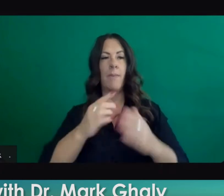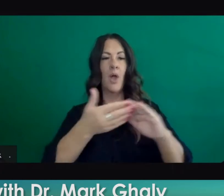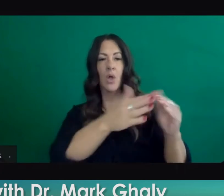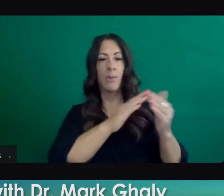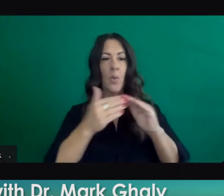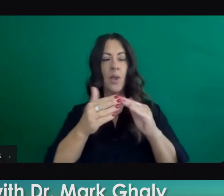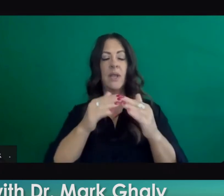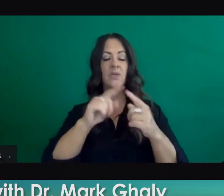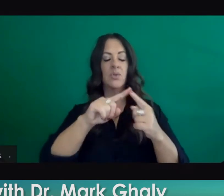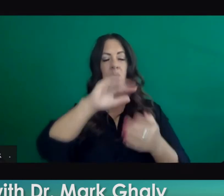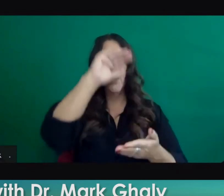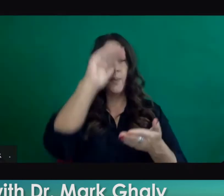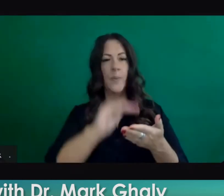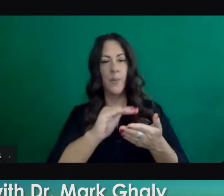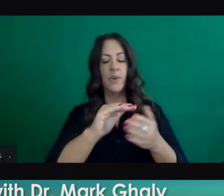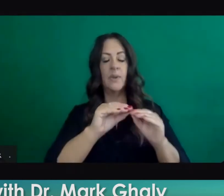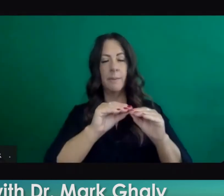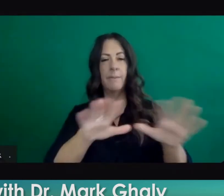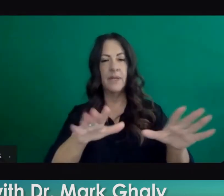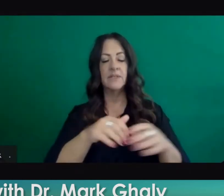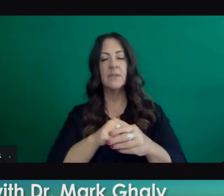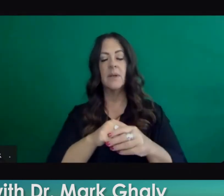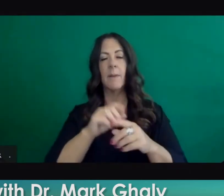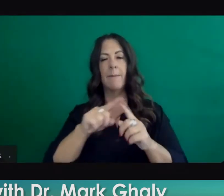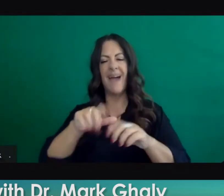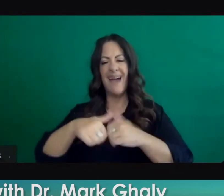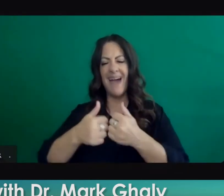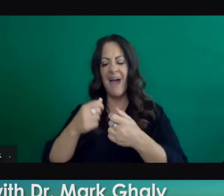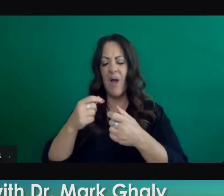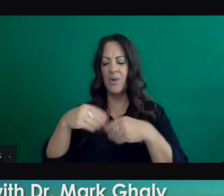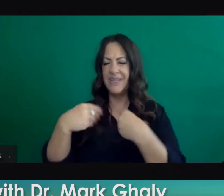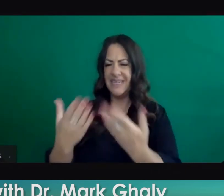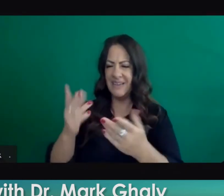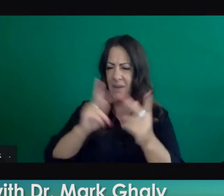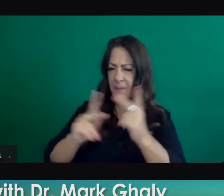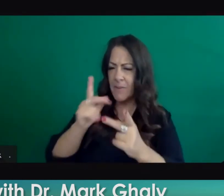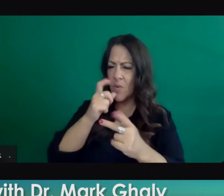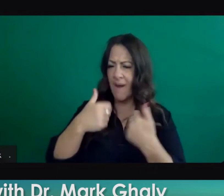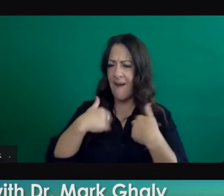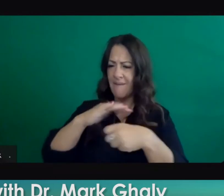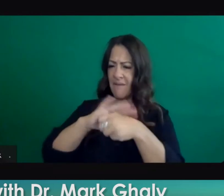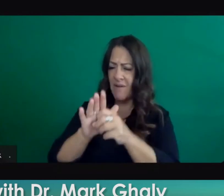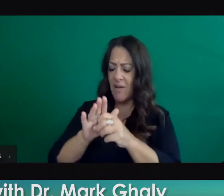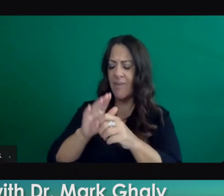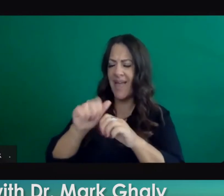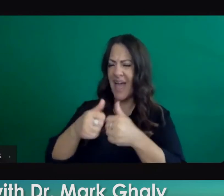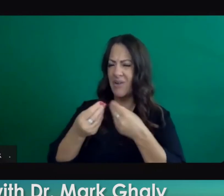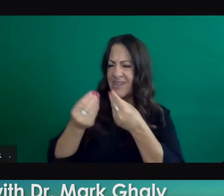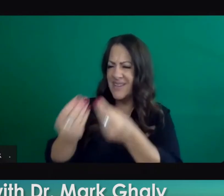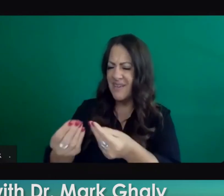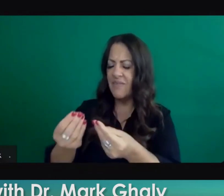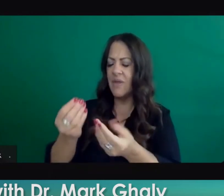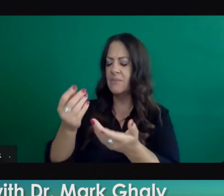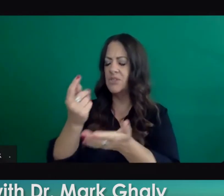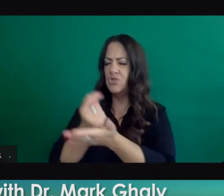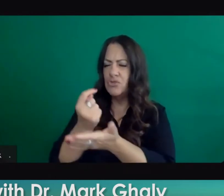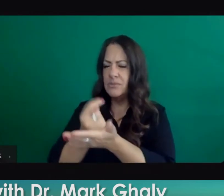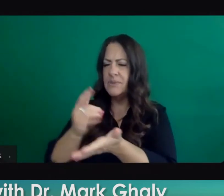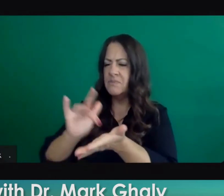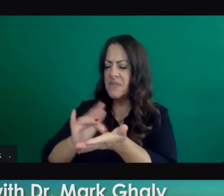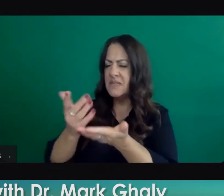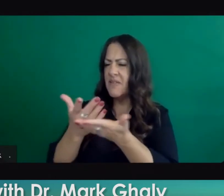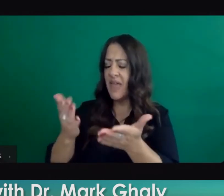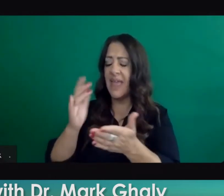an evolving ability to treat individuals who are COVID positive and those who need hospitalizations, and in some